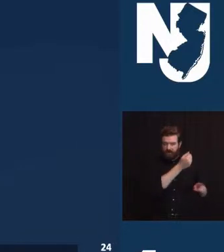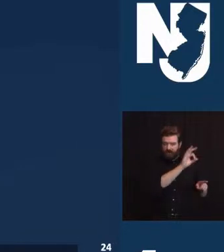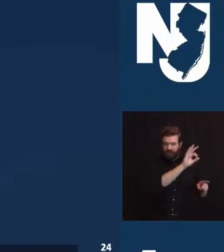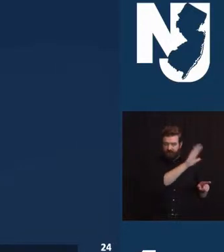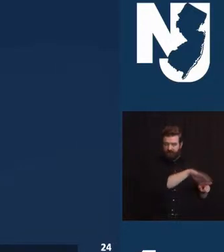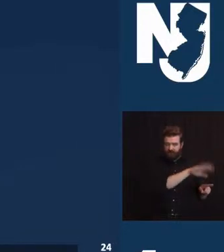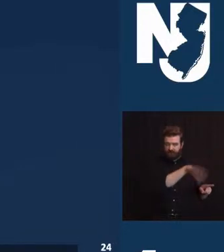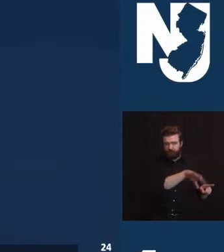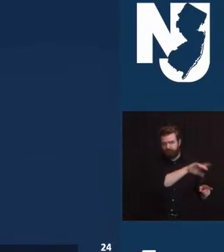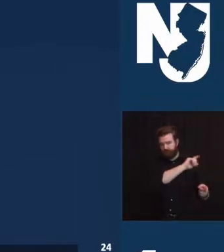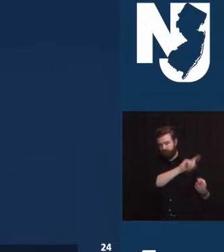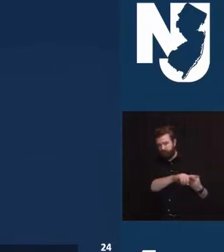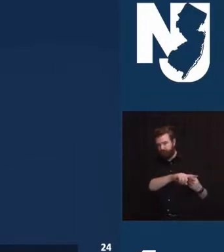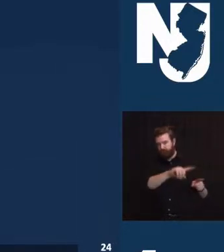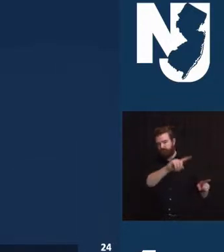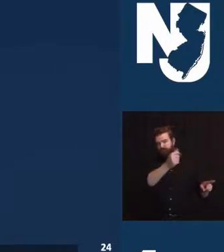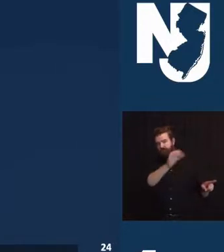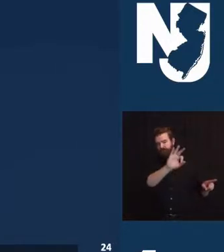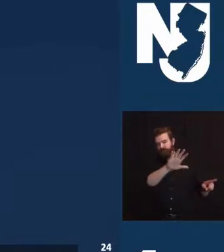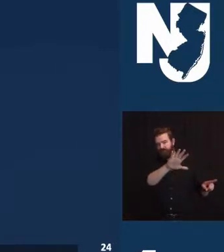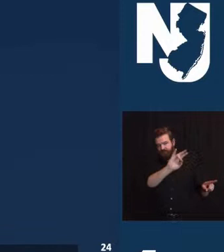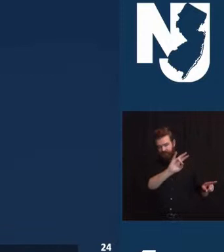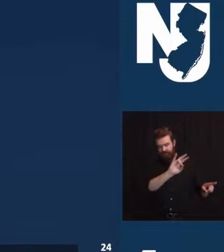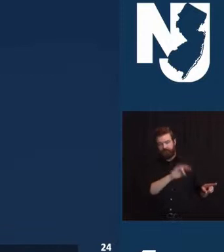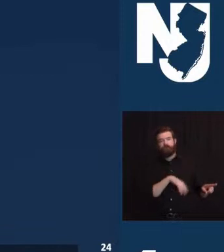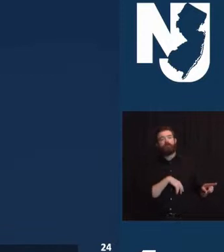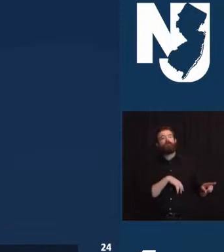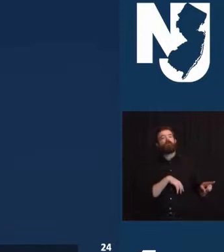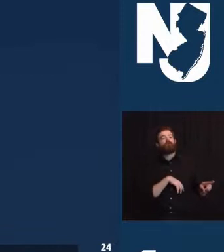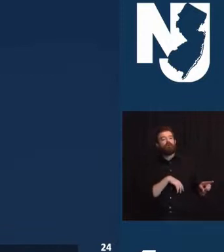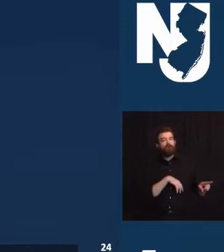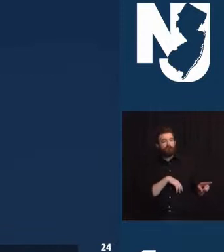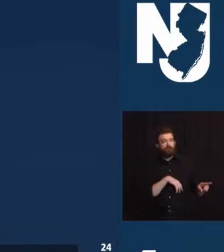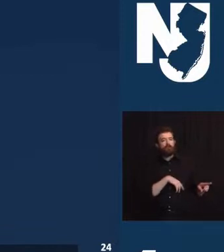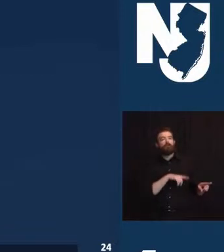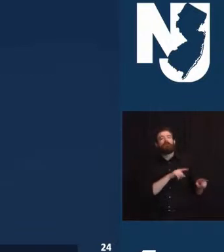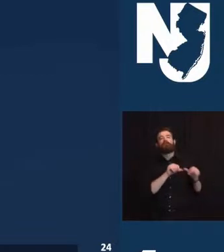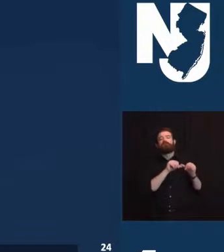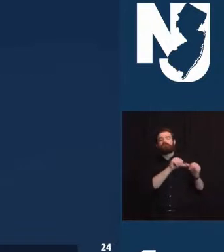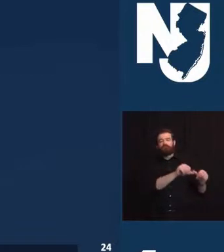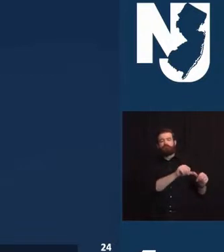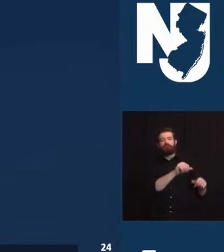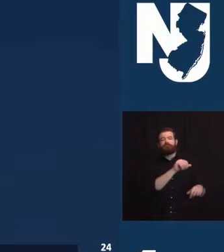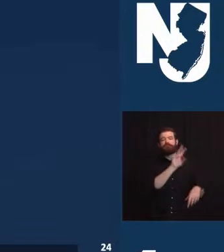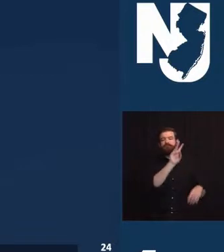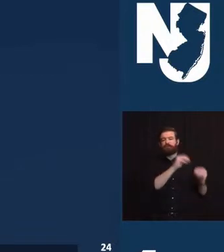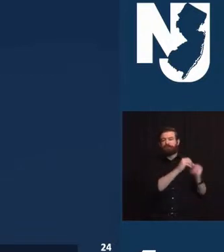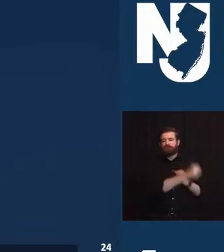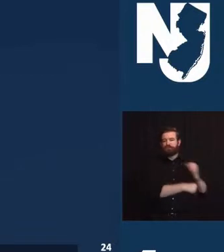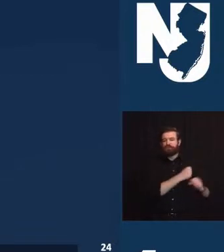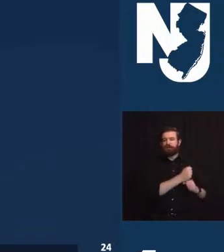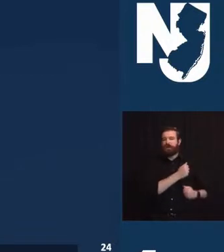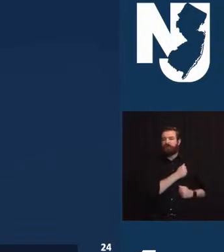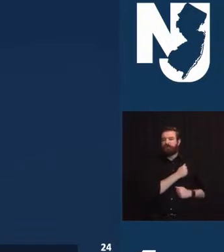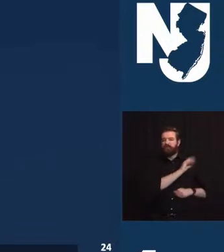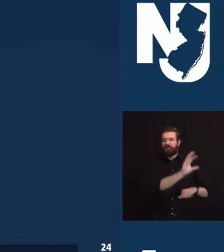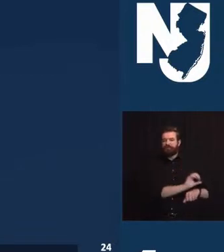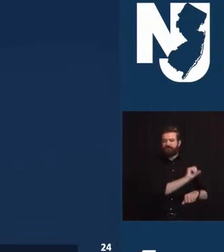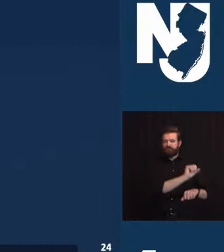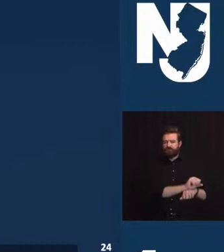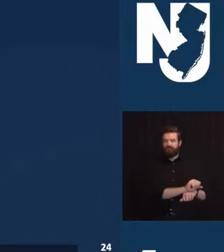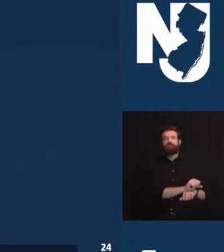1957 and remained a member of the Army Reserves for another 6 years, earning an honorable discharge in